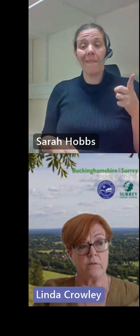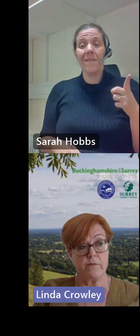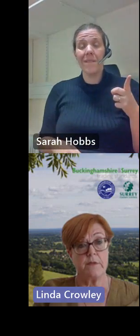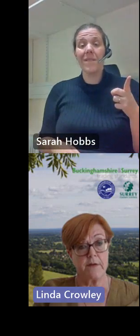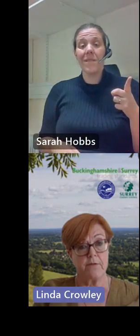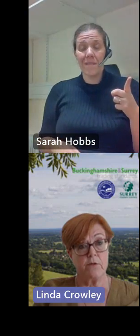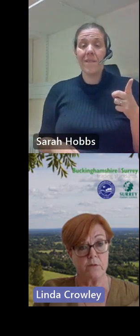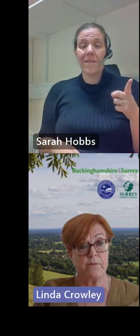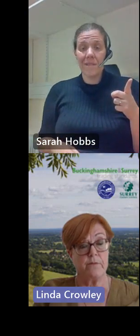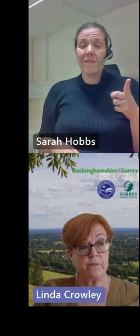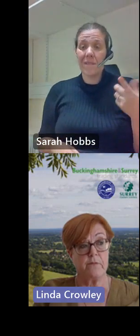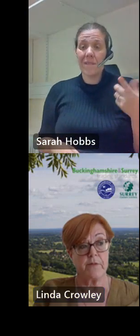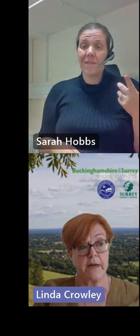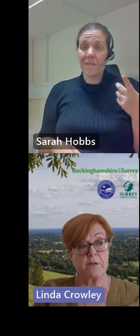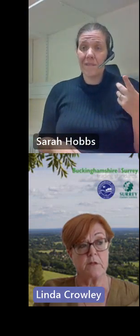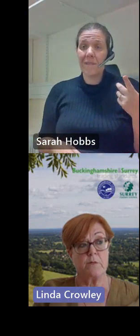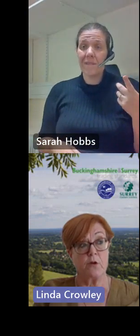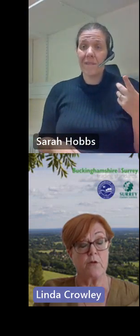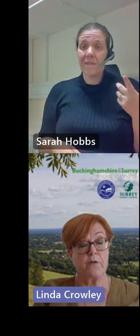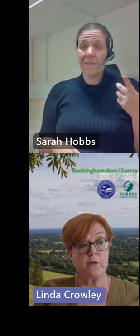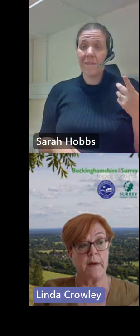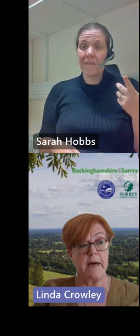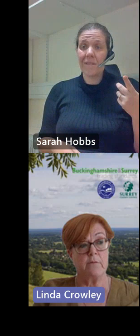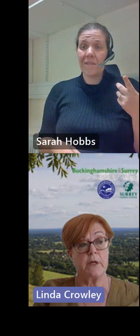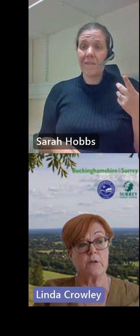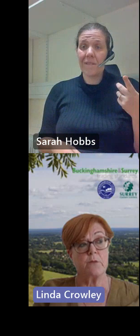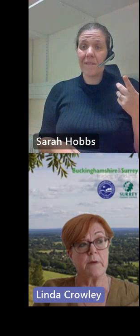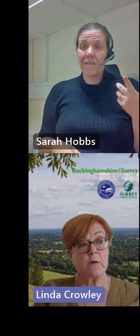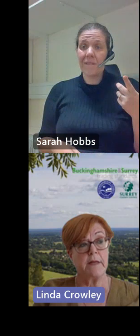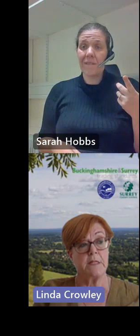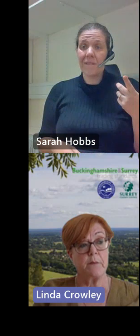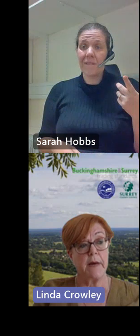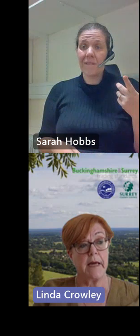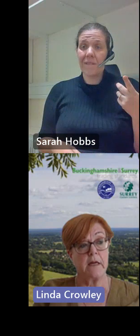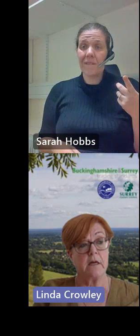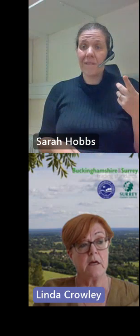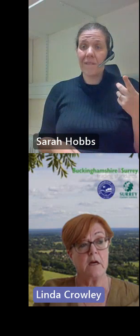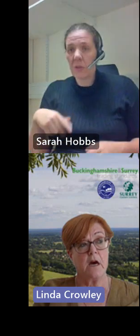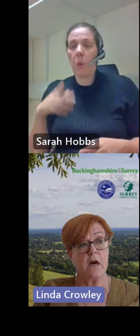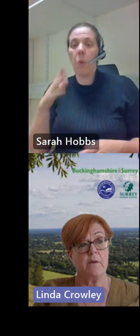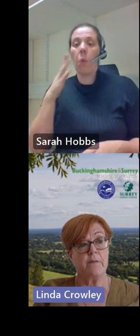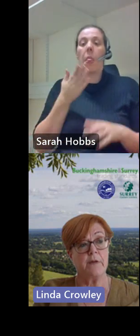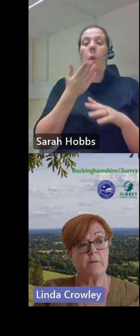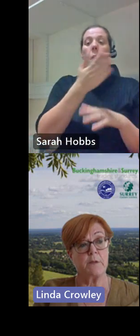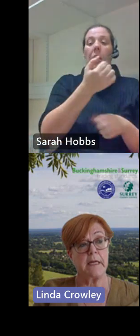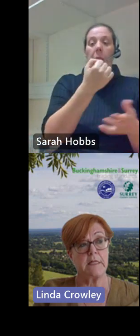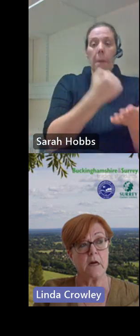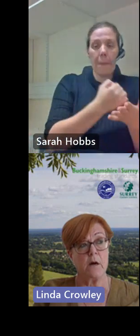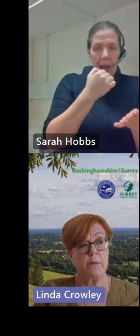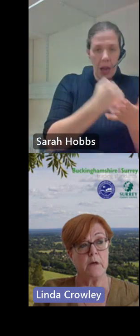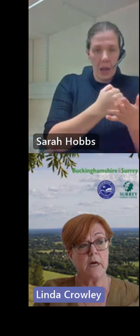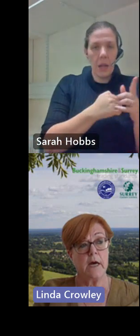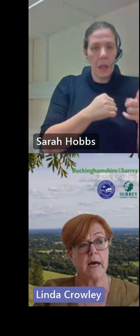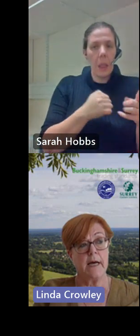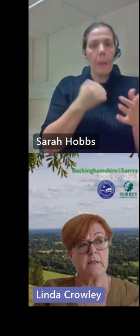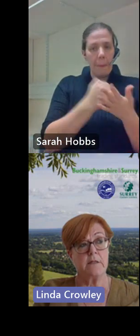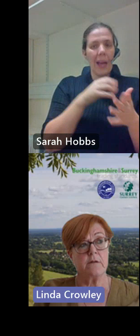They got several thousand, but not the full amount, because when they went to the bank, it was picked